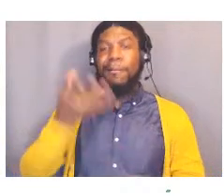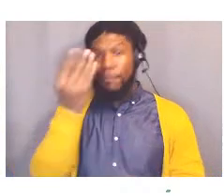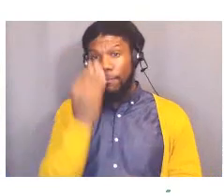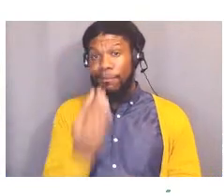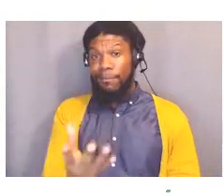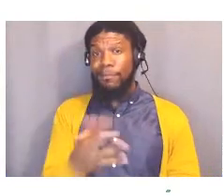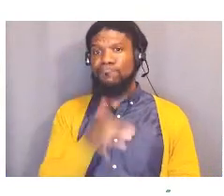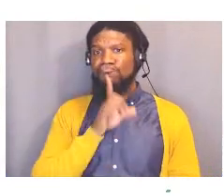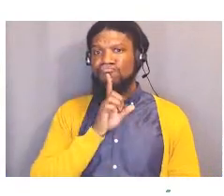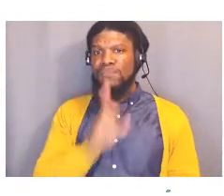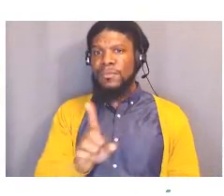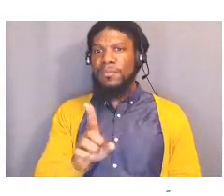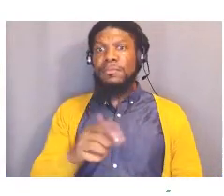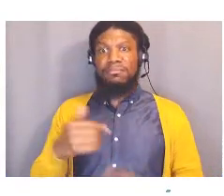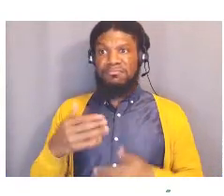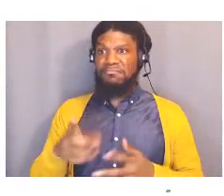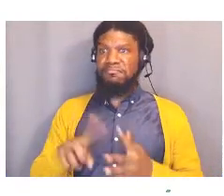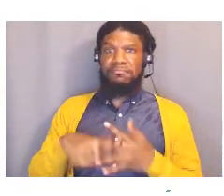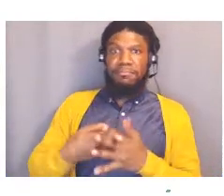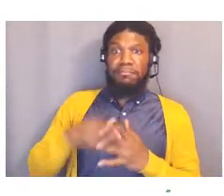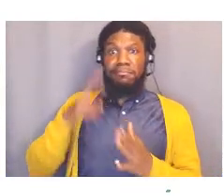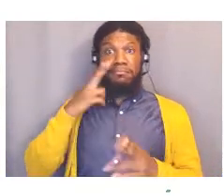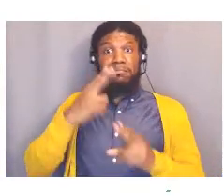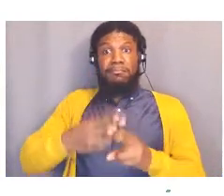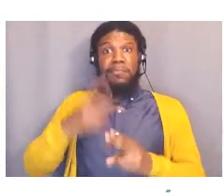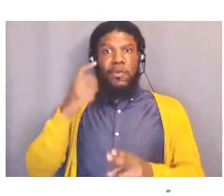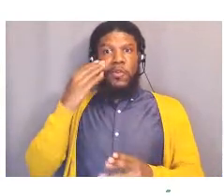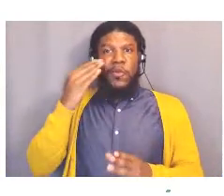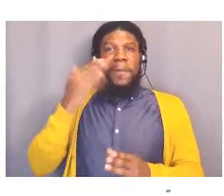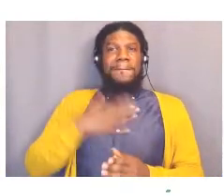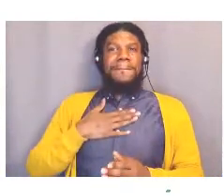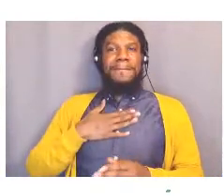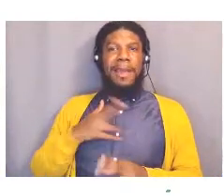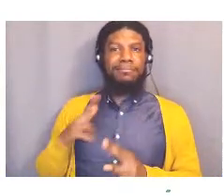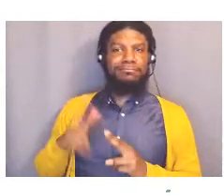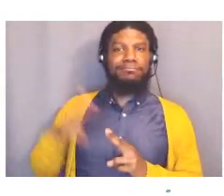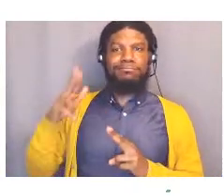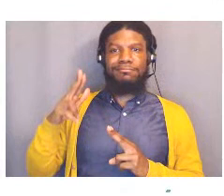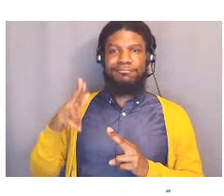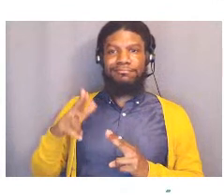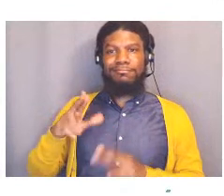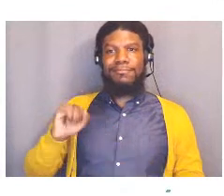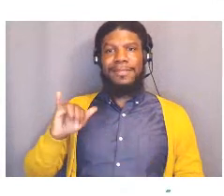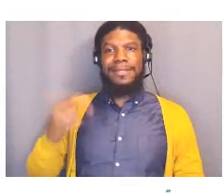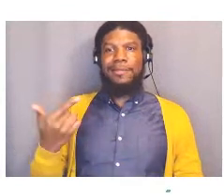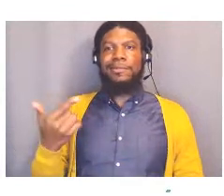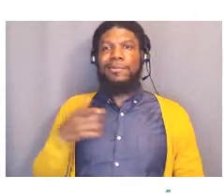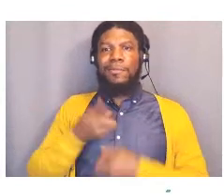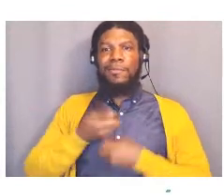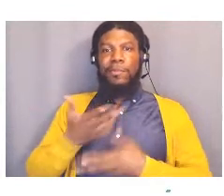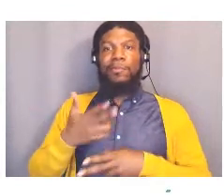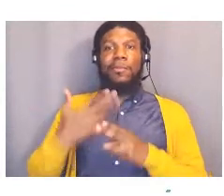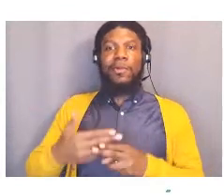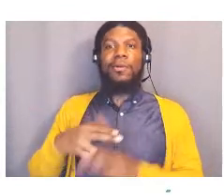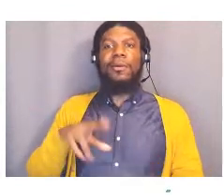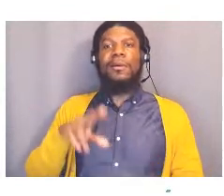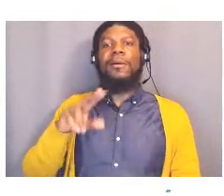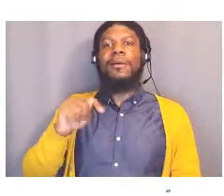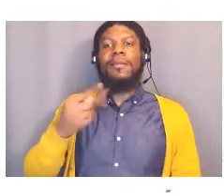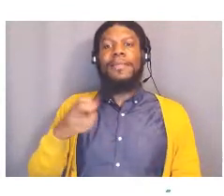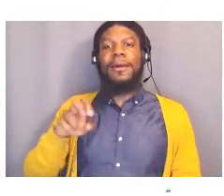has begun to be known as my signature poem, and it's called The Negro